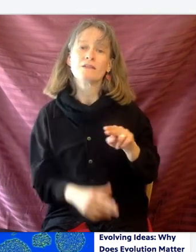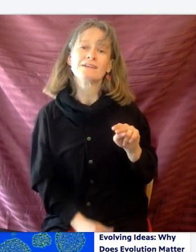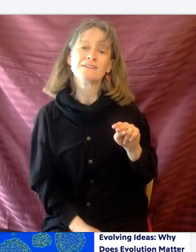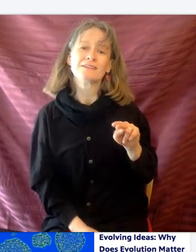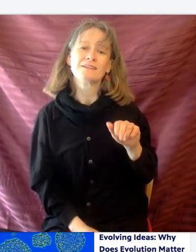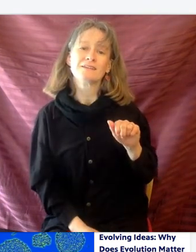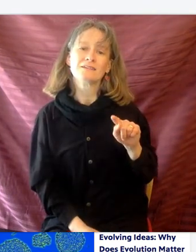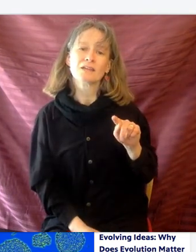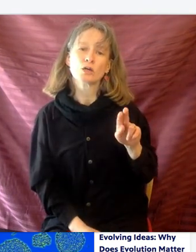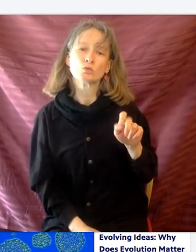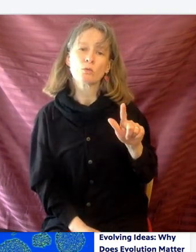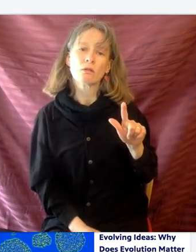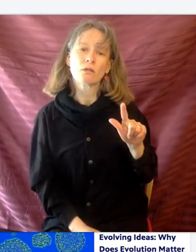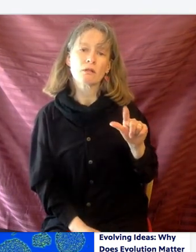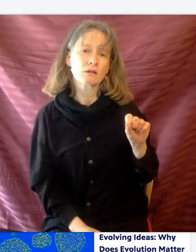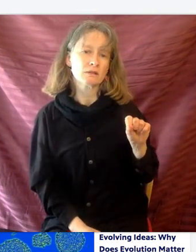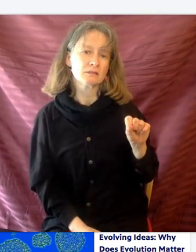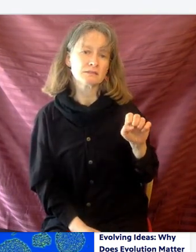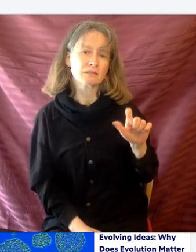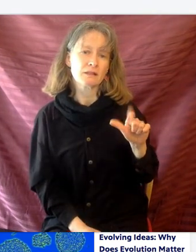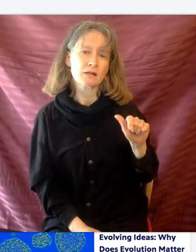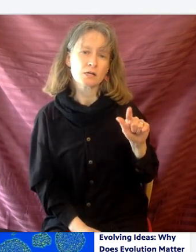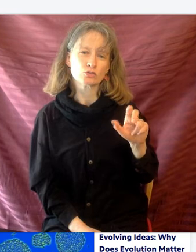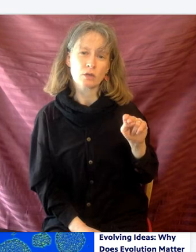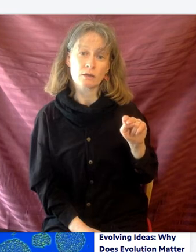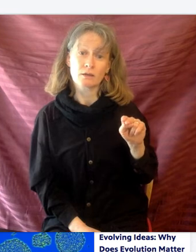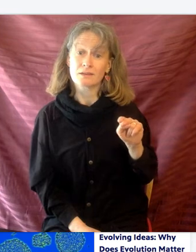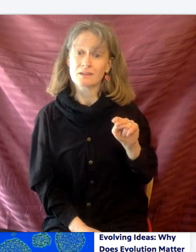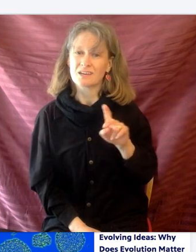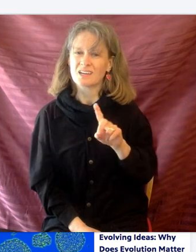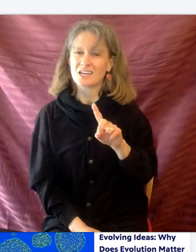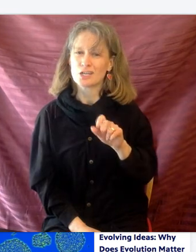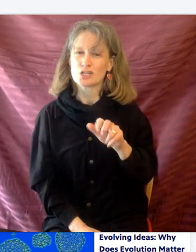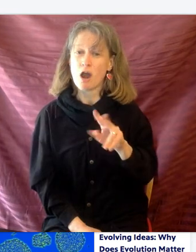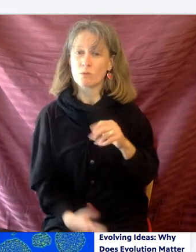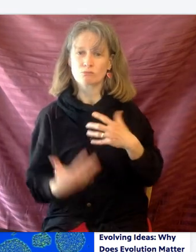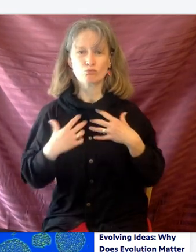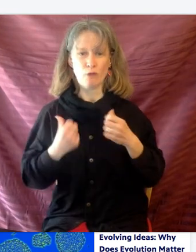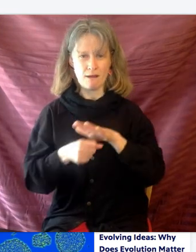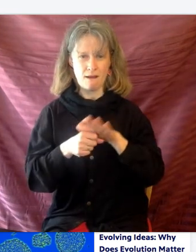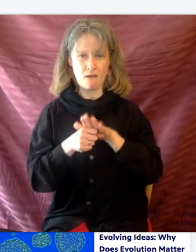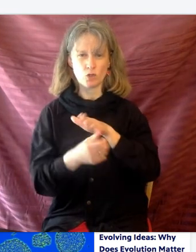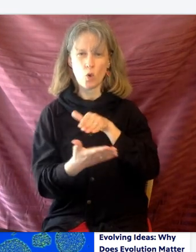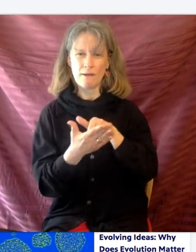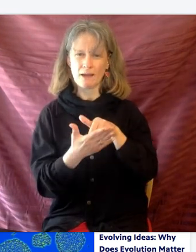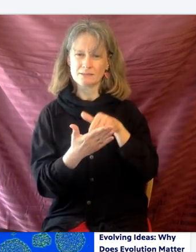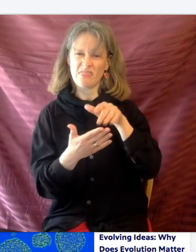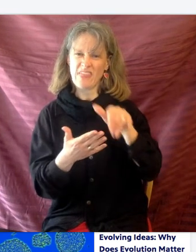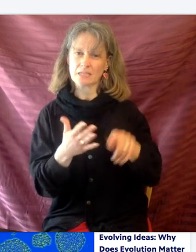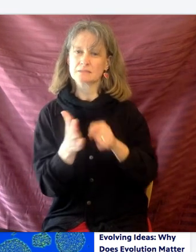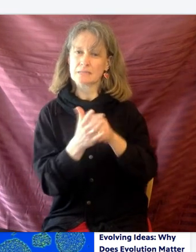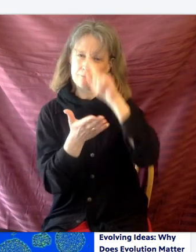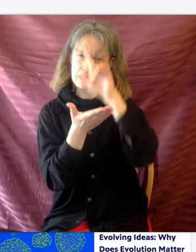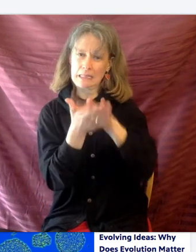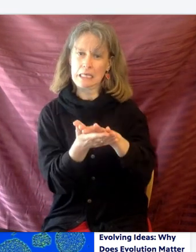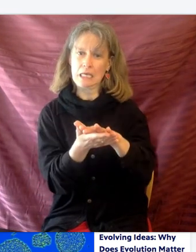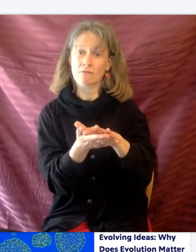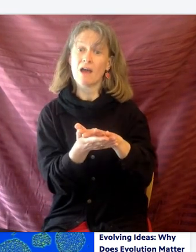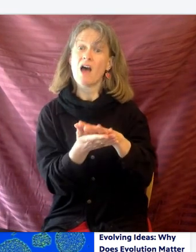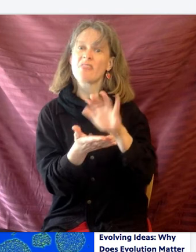Darwin had the courage to go against what was believed in those days, and it changed the